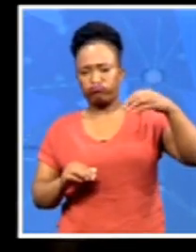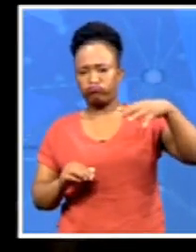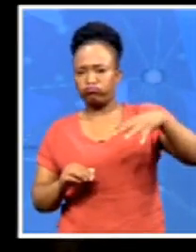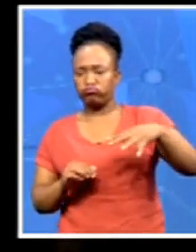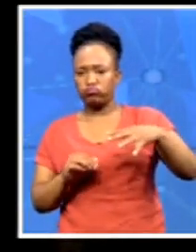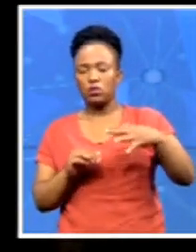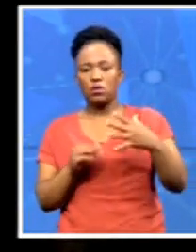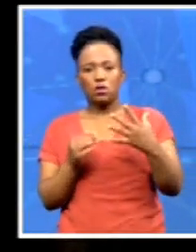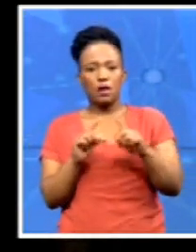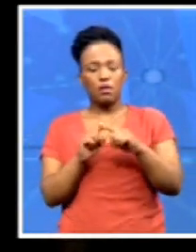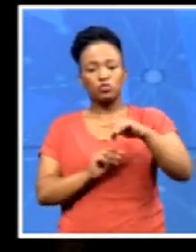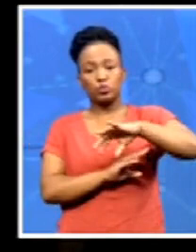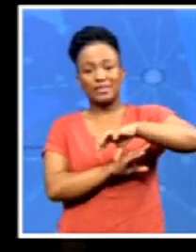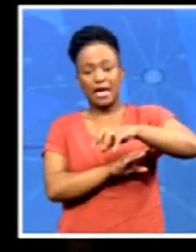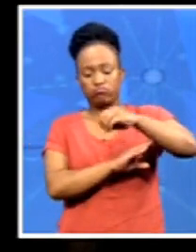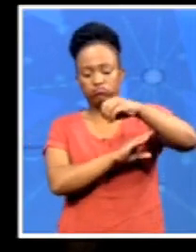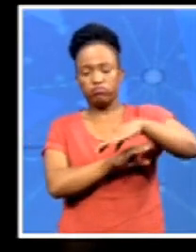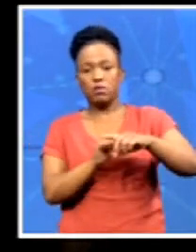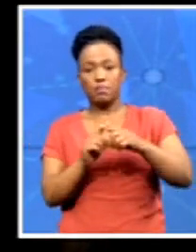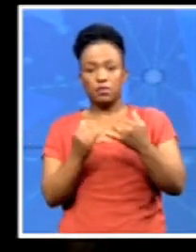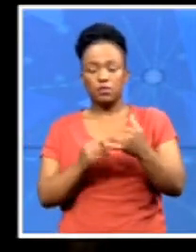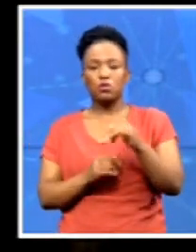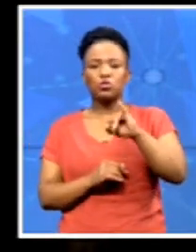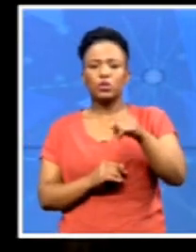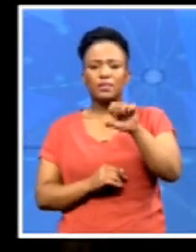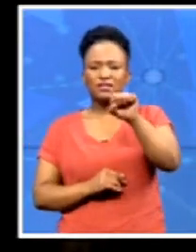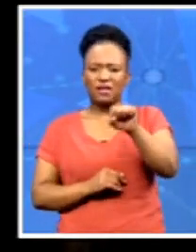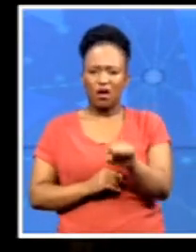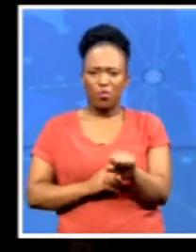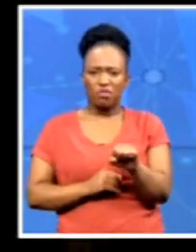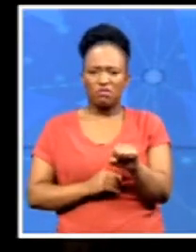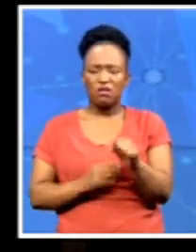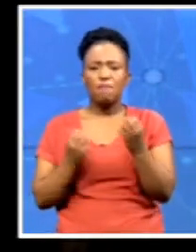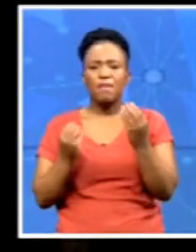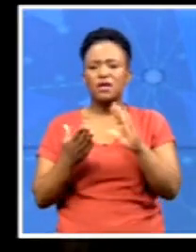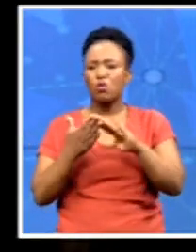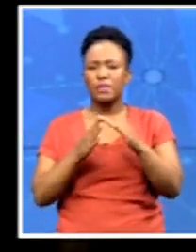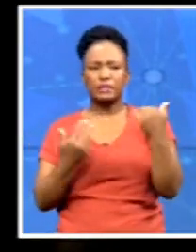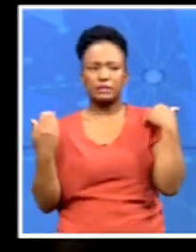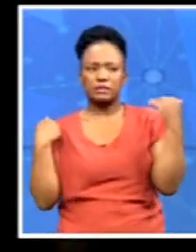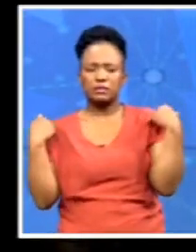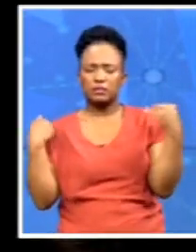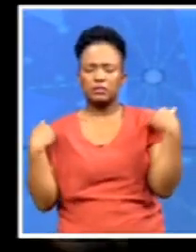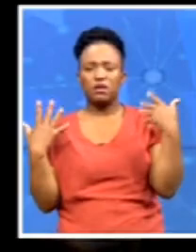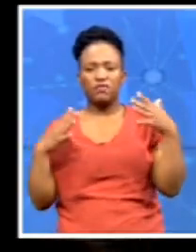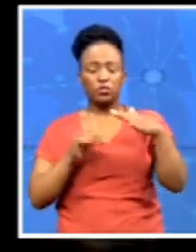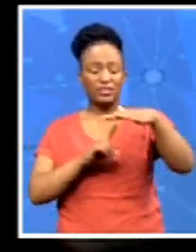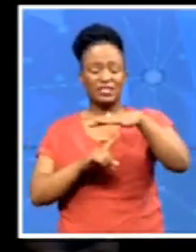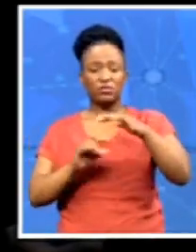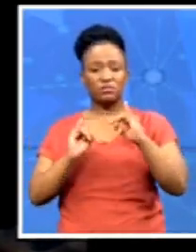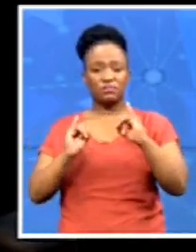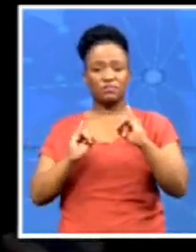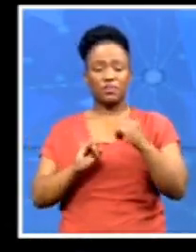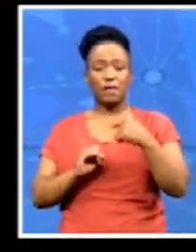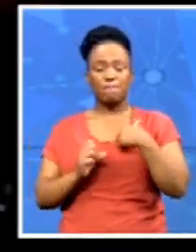Johannesburg South. Quite a number of residents had contacted me indicating that the situation is quite dire. I'm at a car wash at this stage. I'm going to